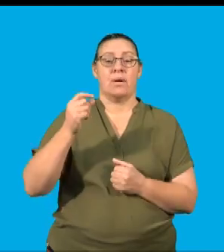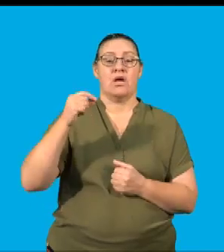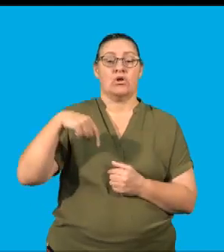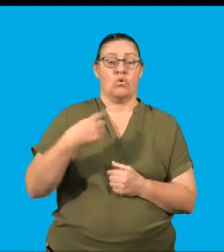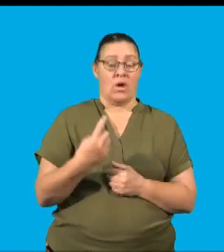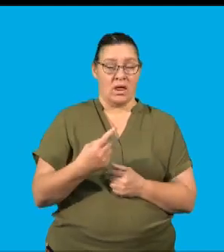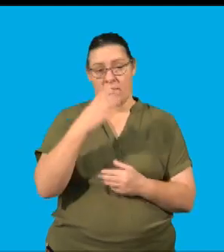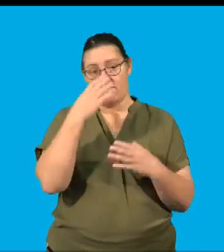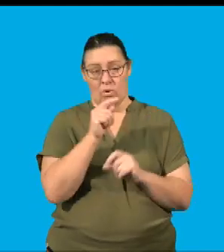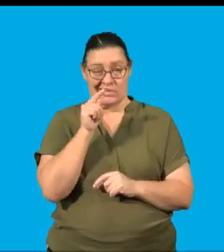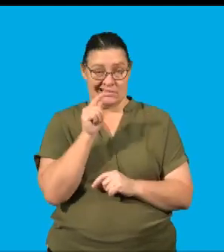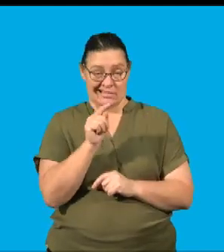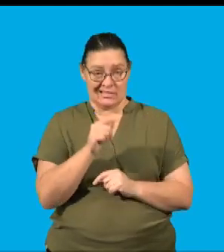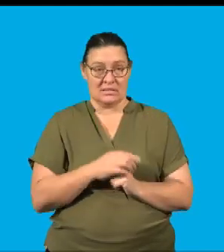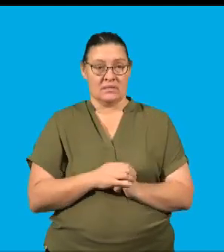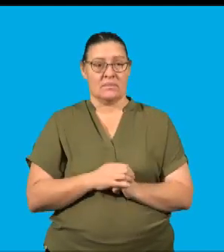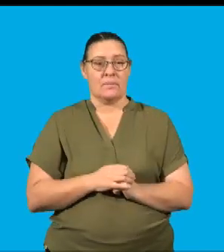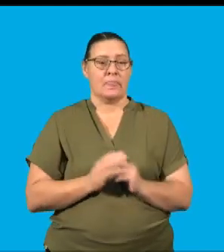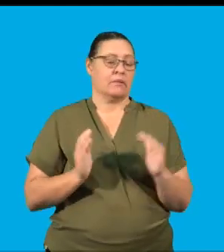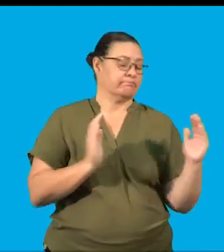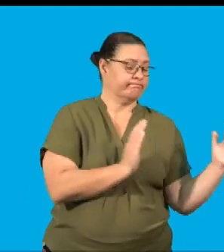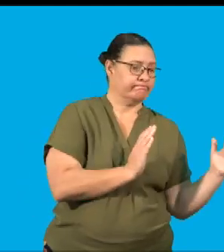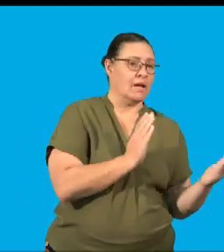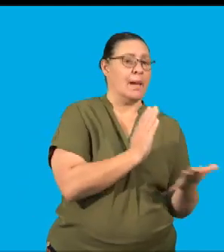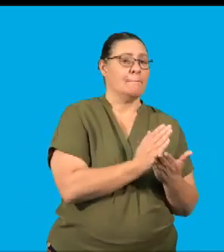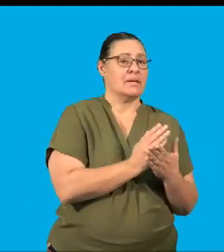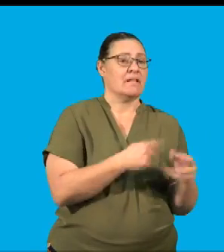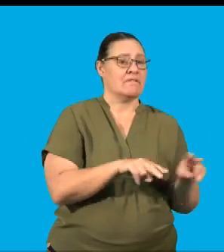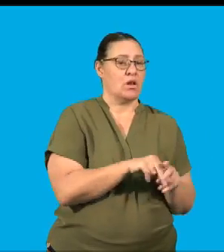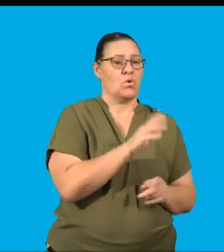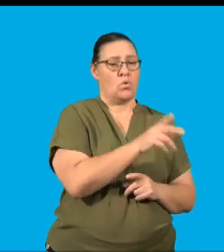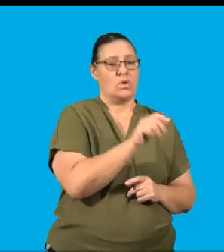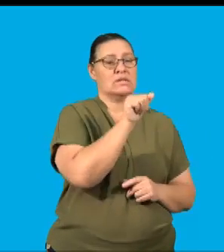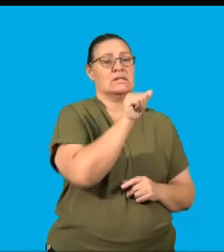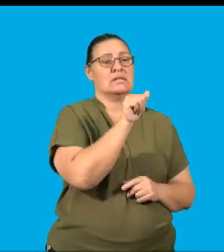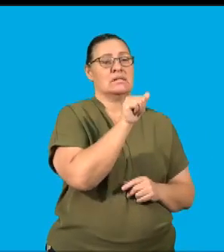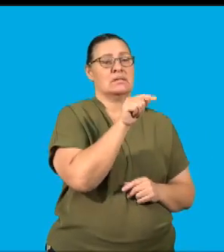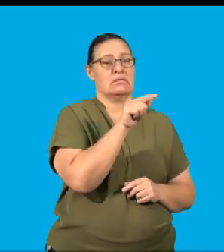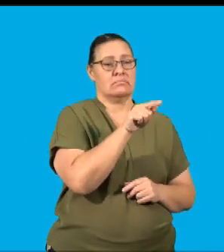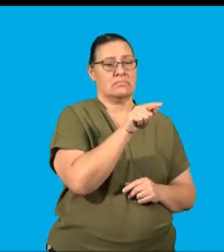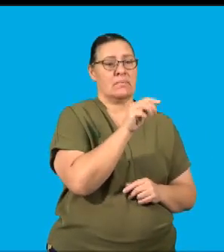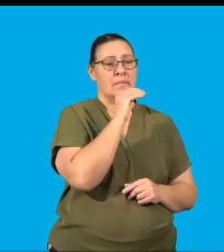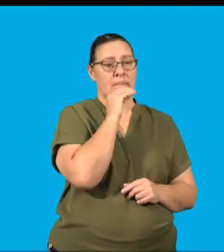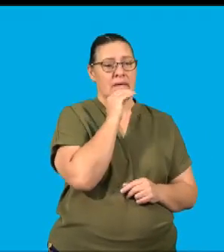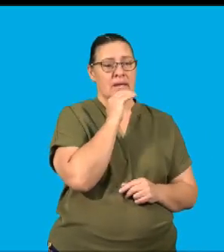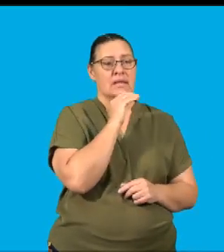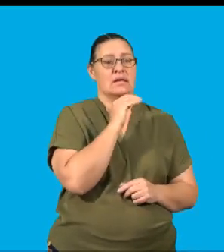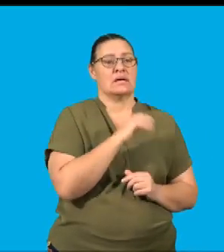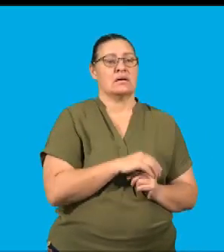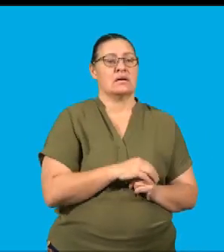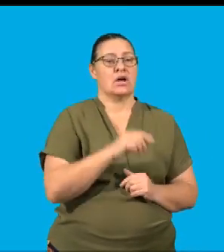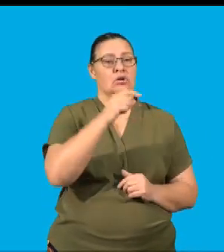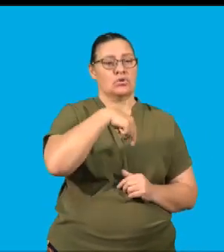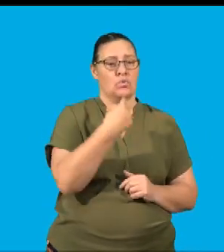Q1, you'll focus on this data set here. What is the middle value? This is the middle value. This makes this